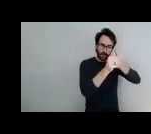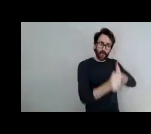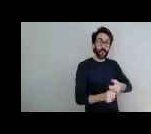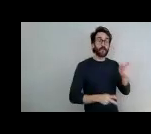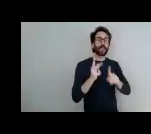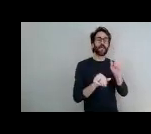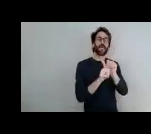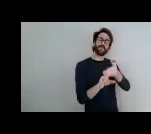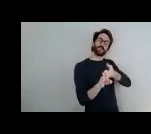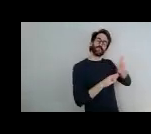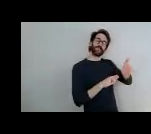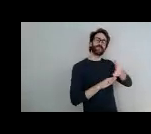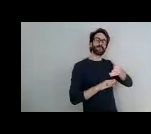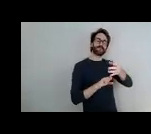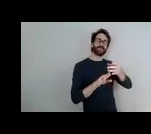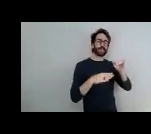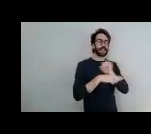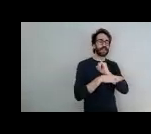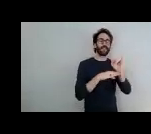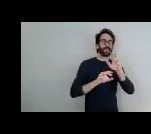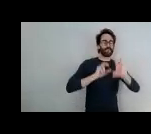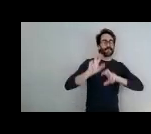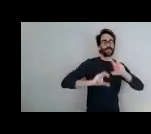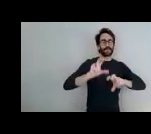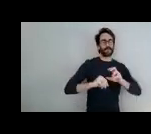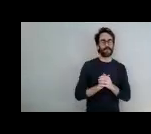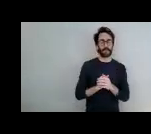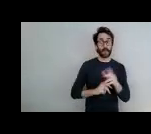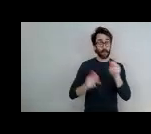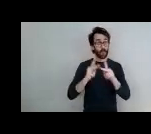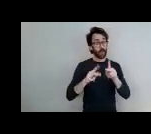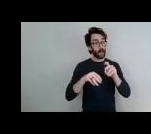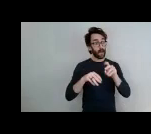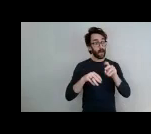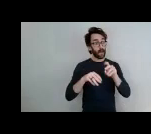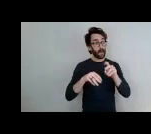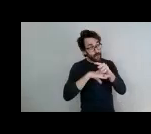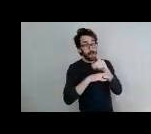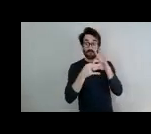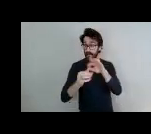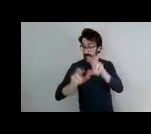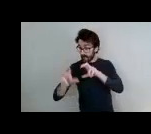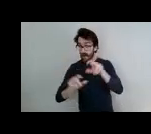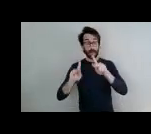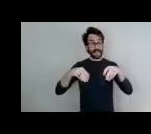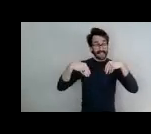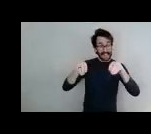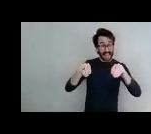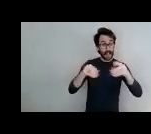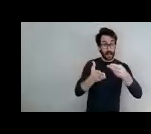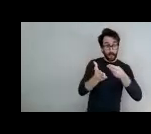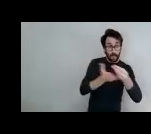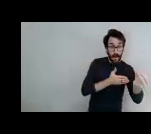industry. And that would apply to the people that provide investment advice, the people that investments, and the people that actually